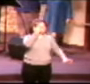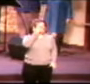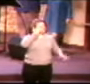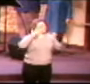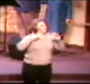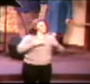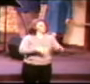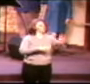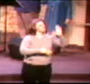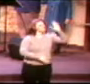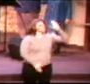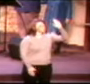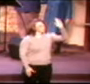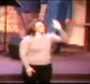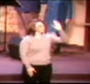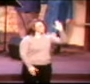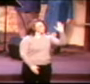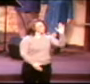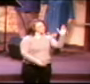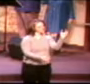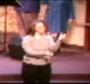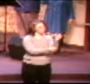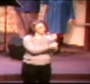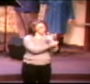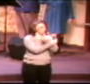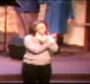Lord, let your